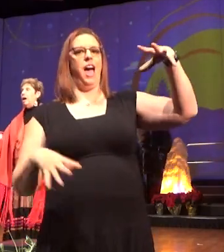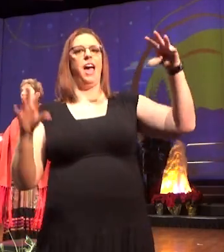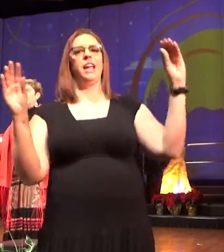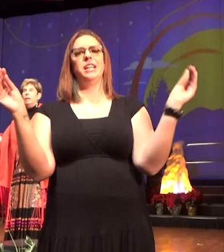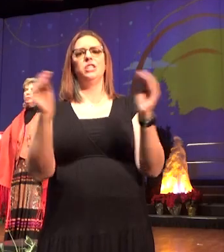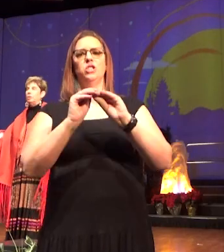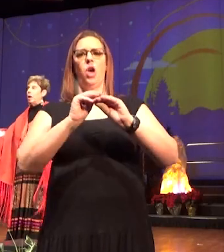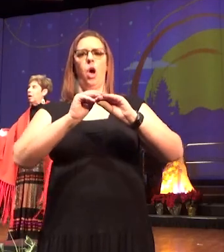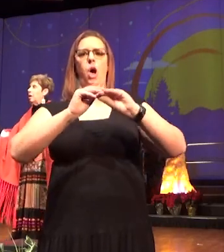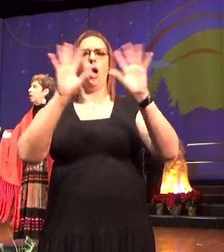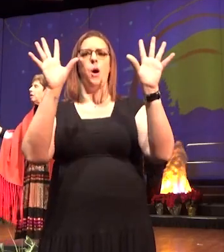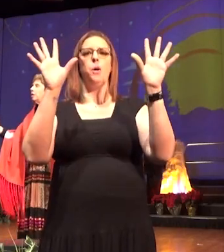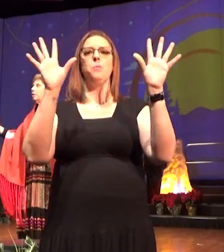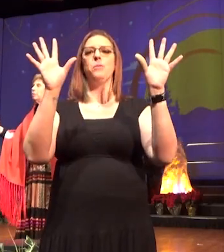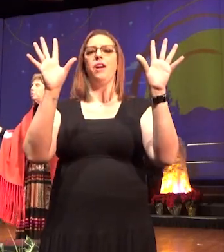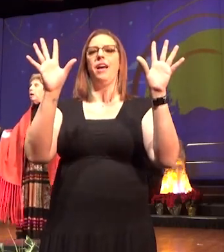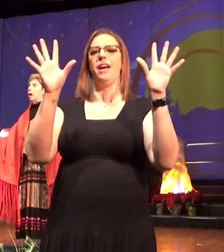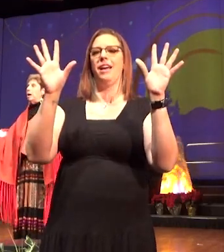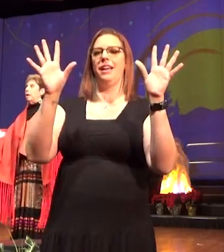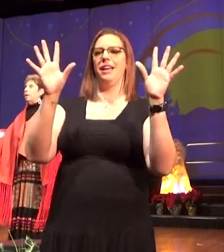we shine so